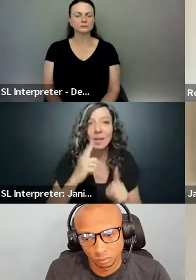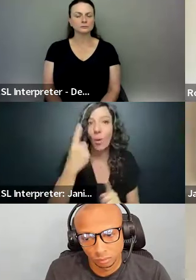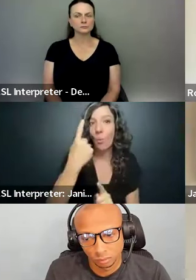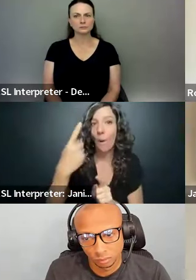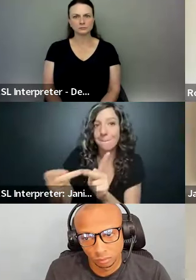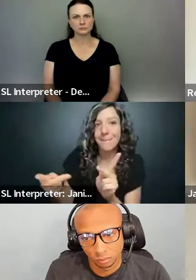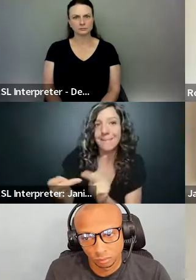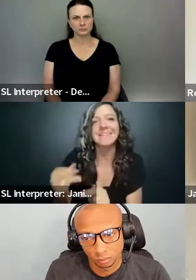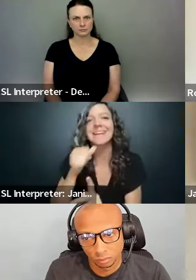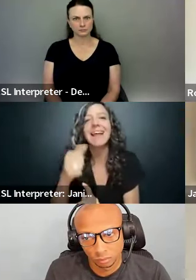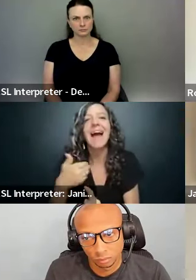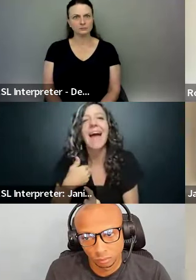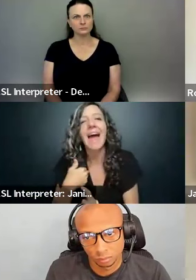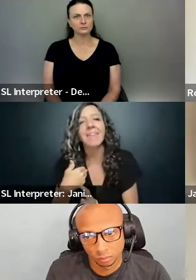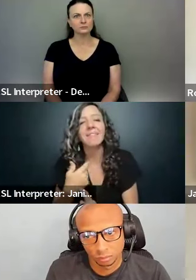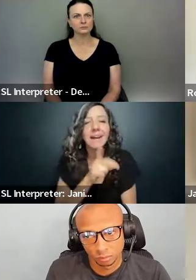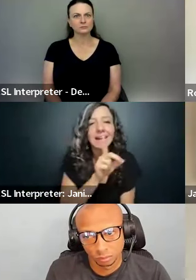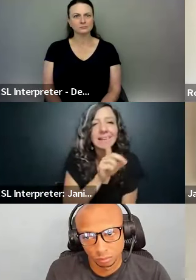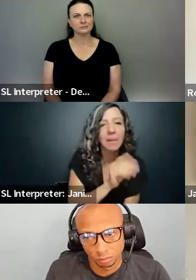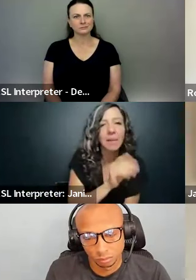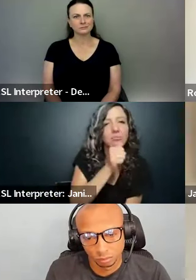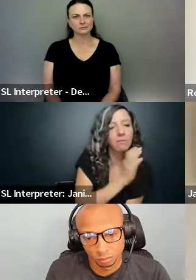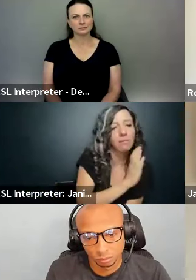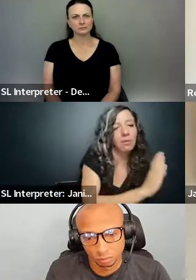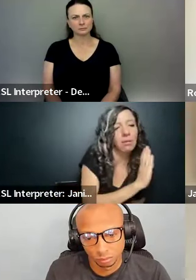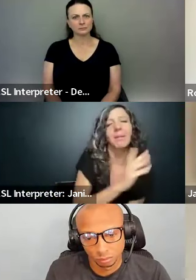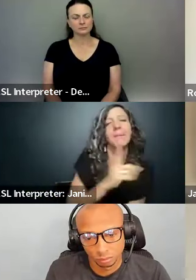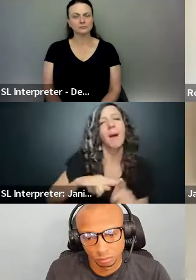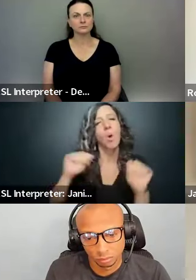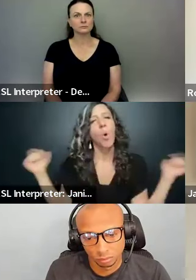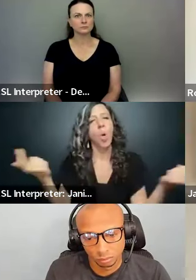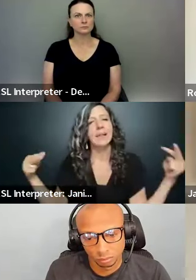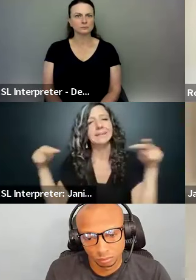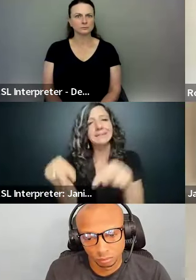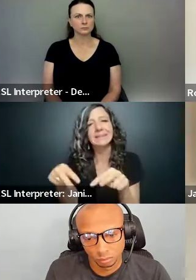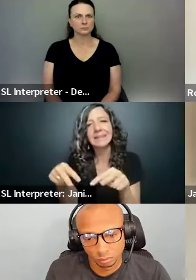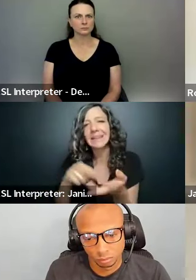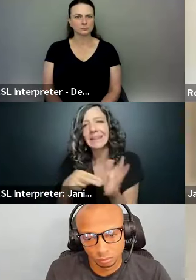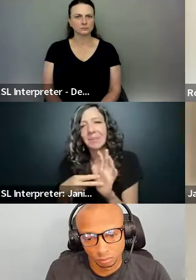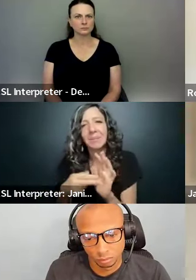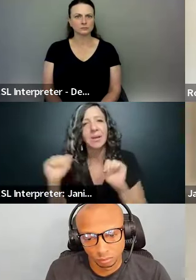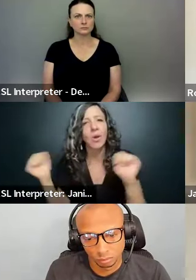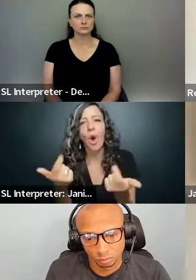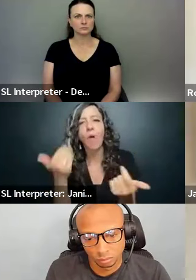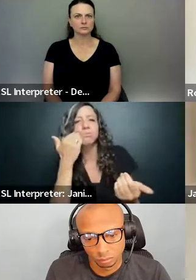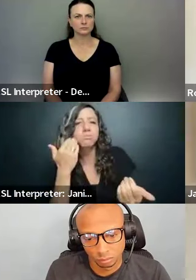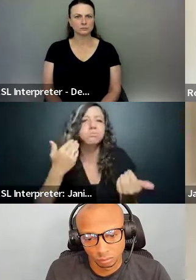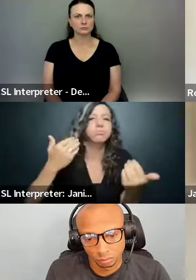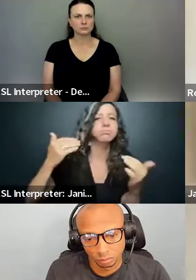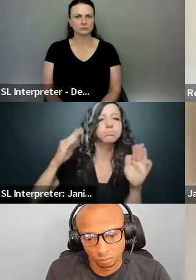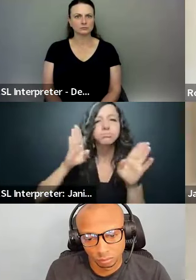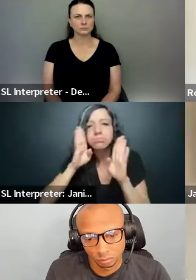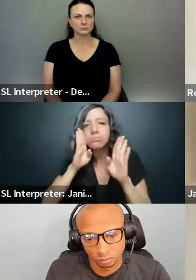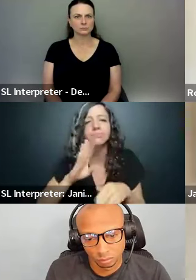on DMs. Again, this is open source, so everything happens in the open, right? So all